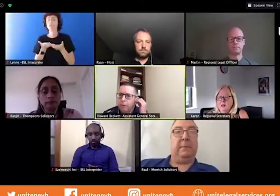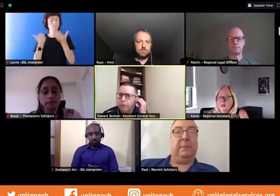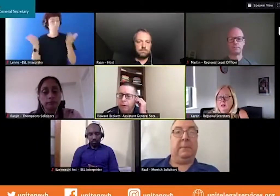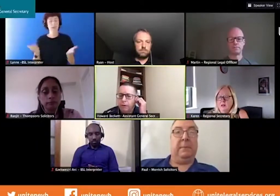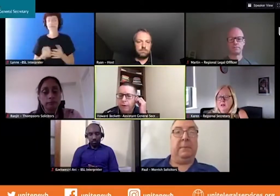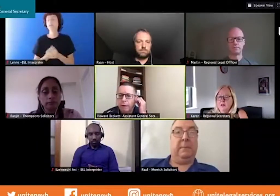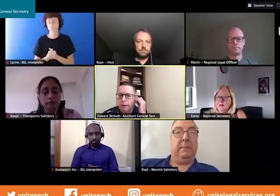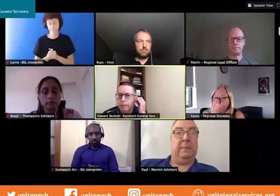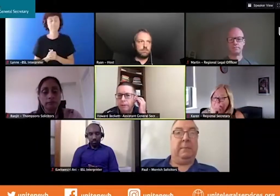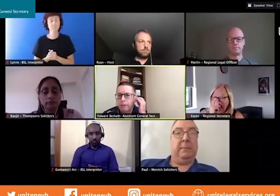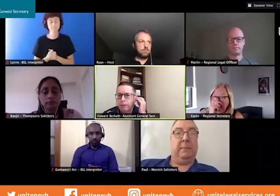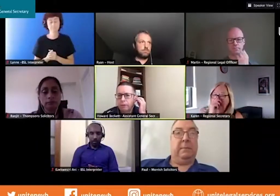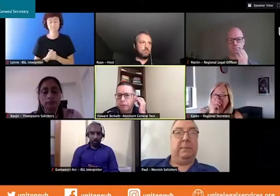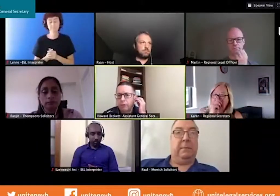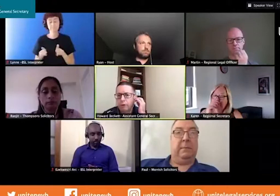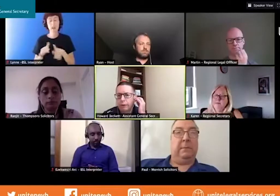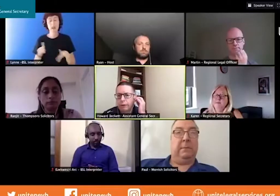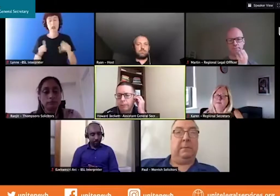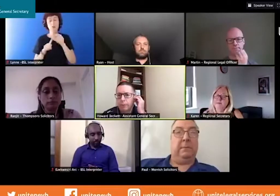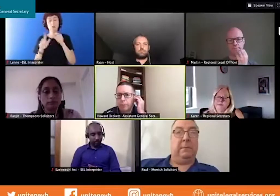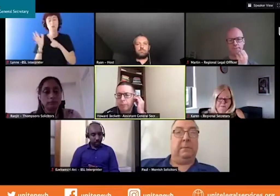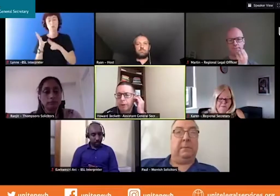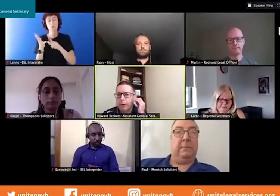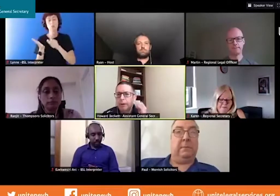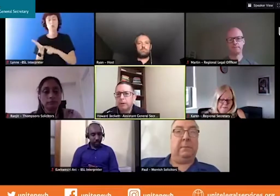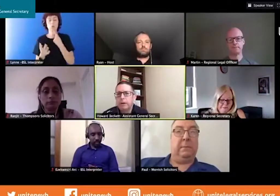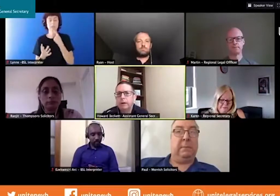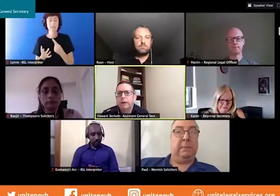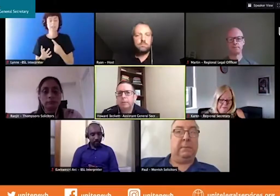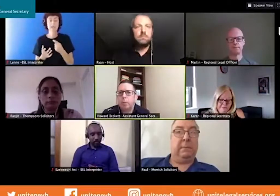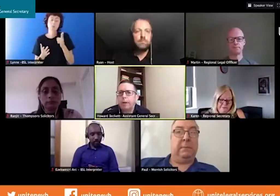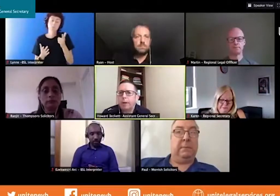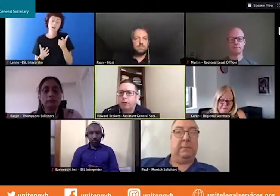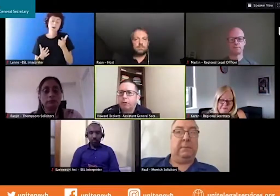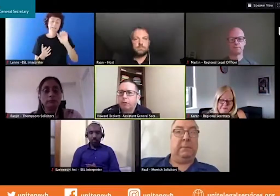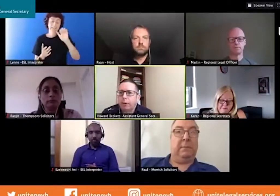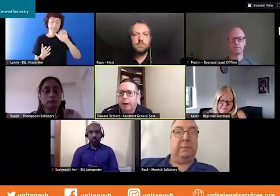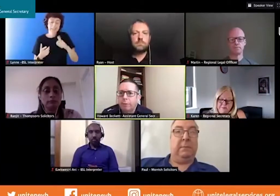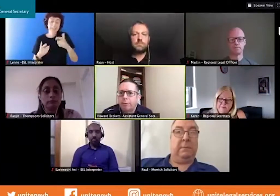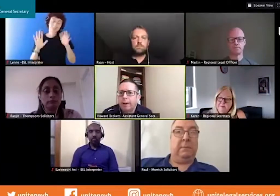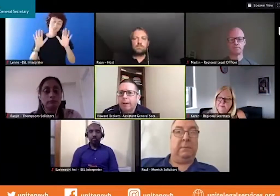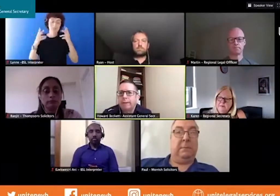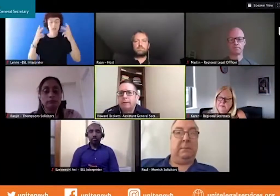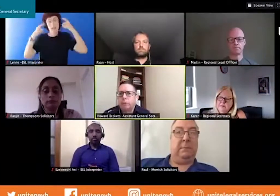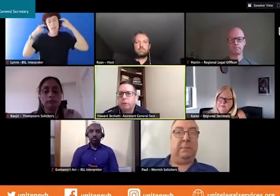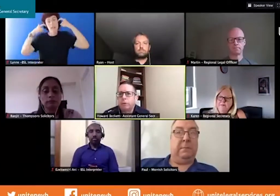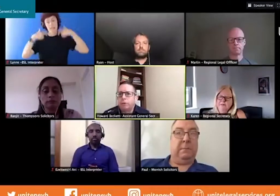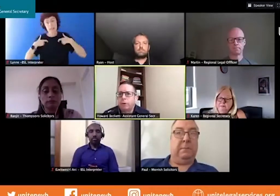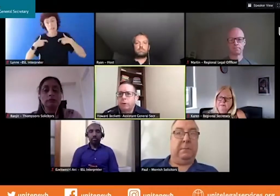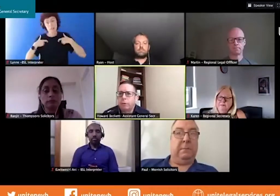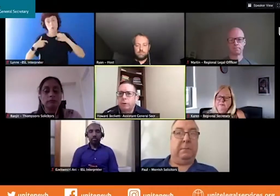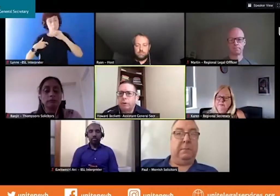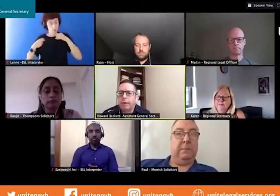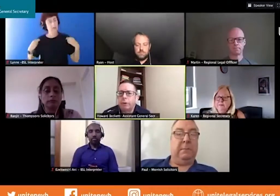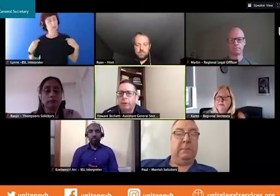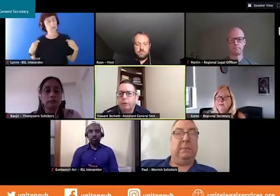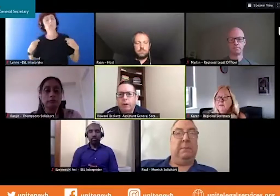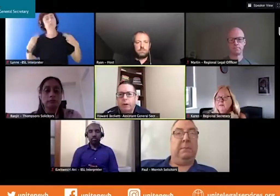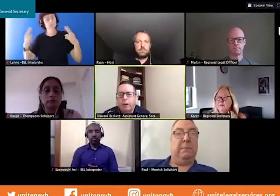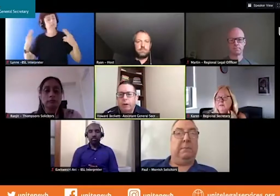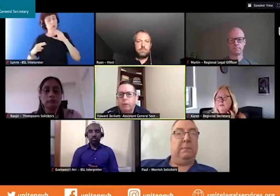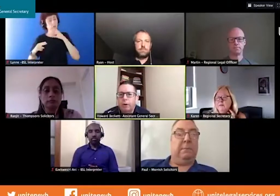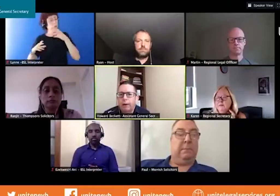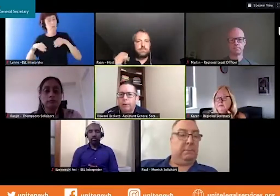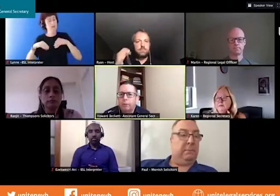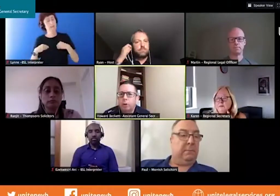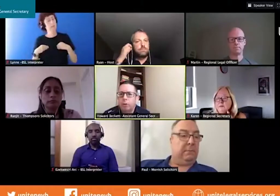has said. It's unfortunately probably legal. But we as a union, Karen, would fight it. We certainly wouldn't accept it. In